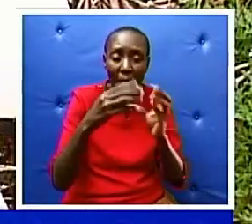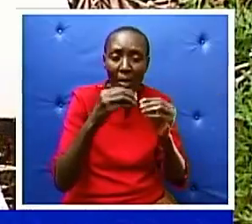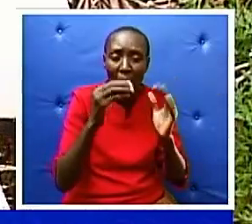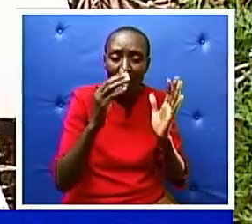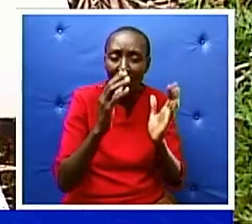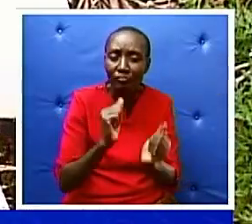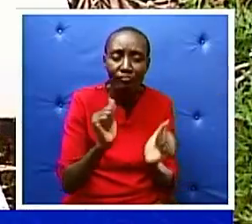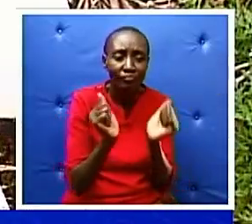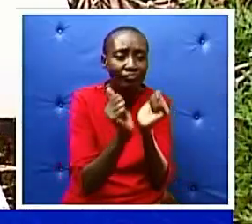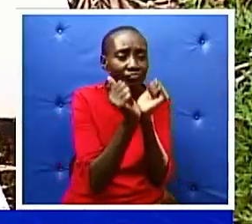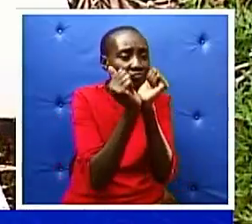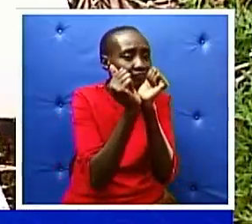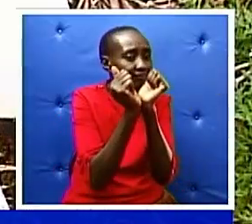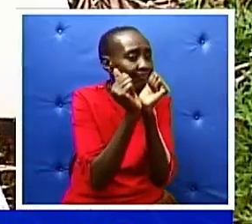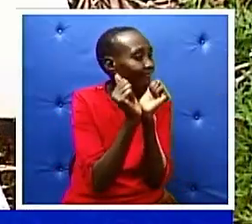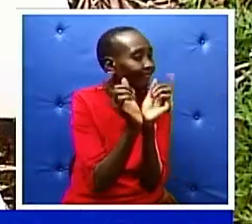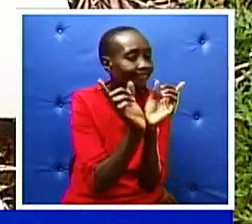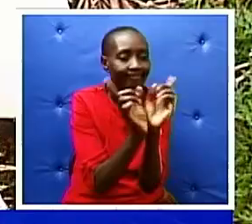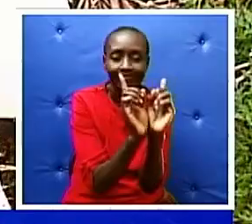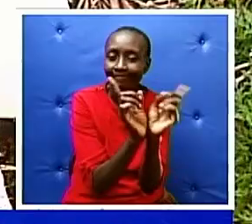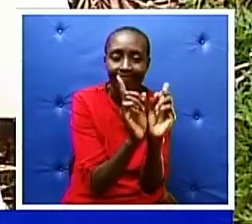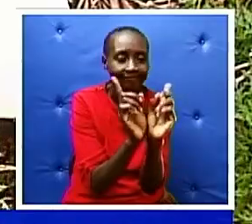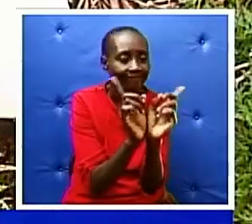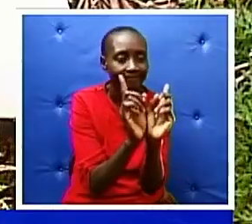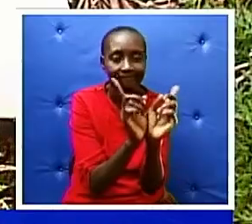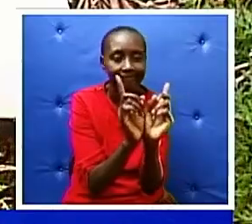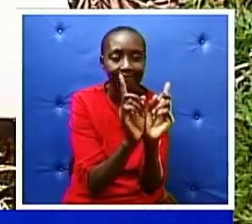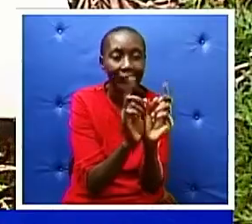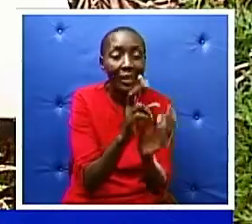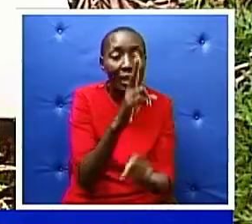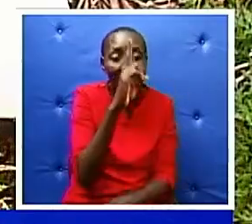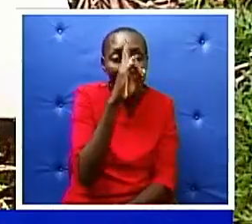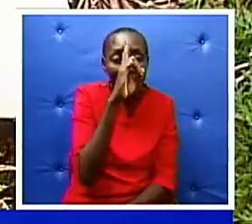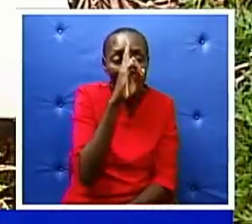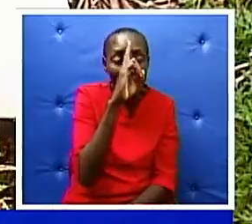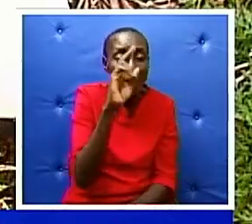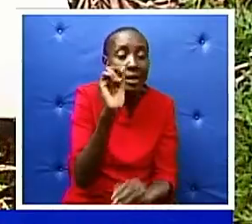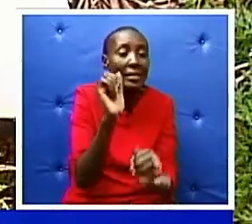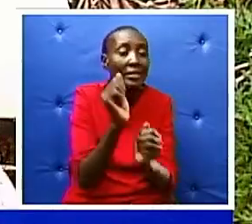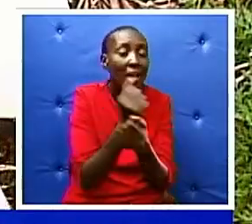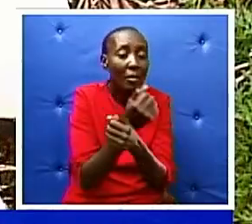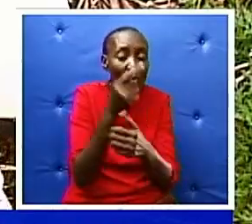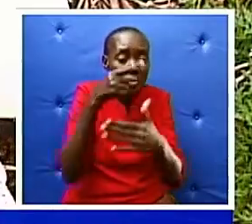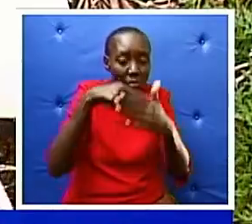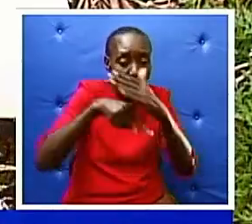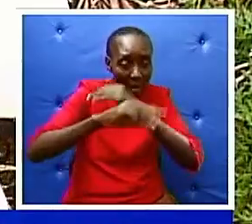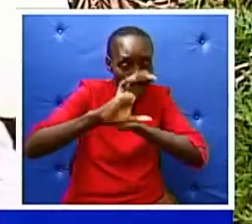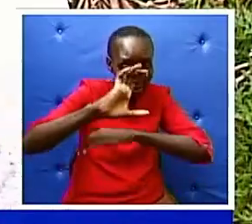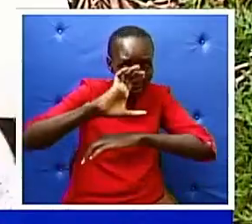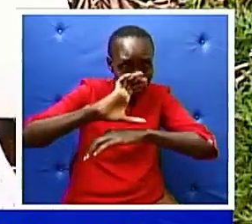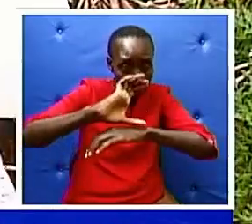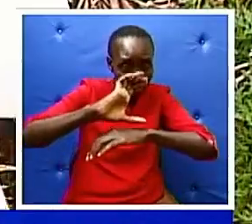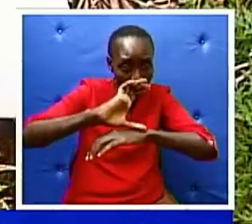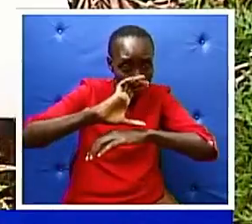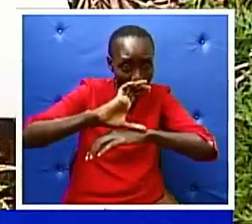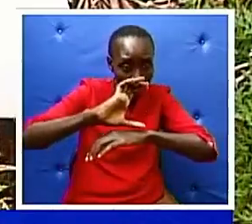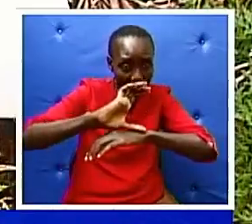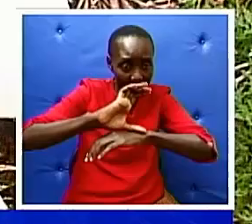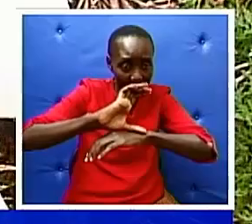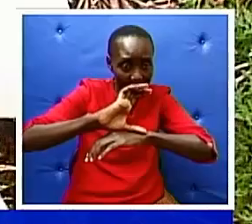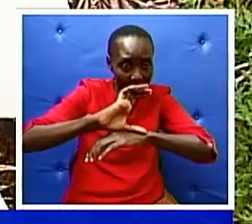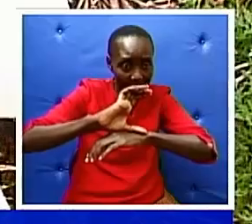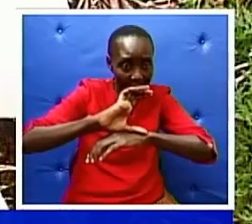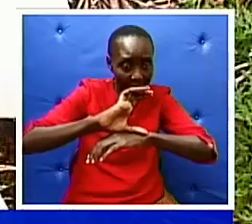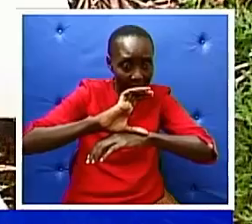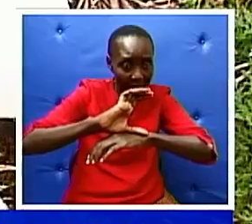you from the church. There is no way a police officer will come inside the church to